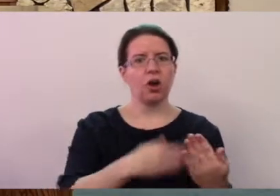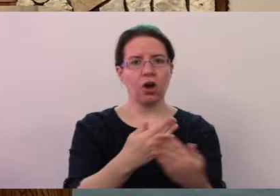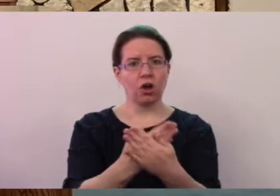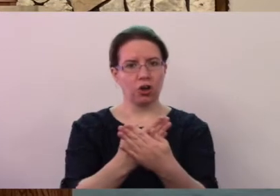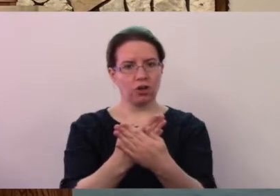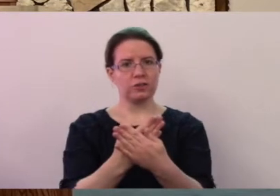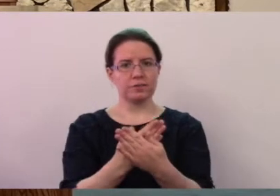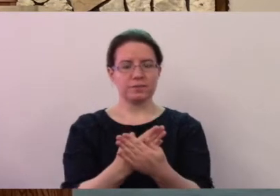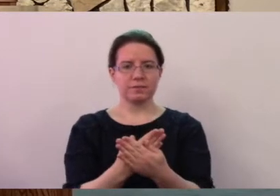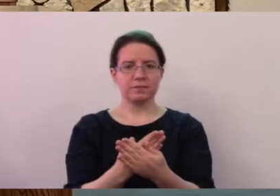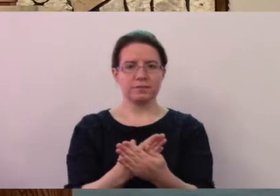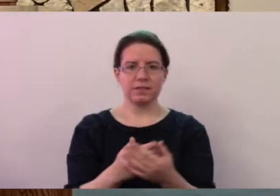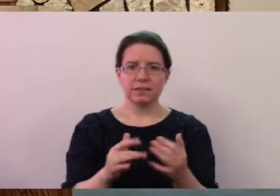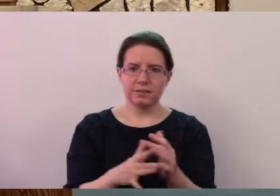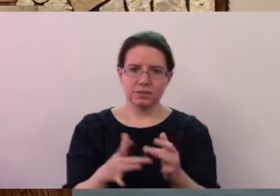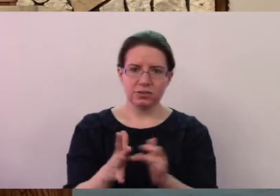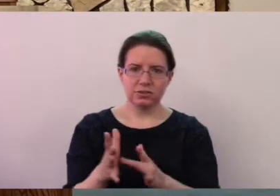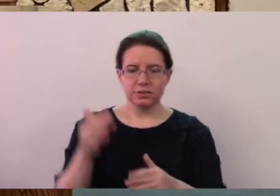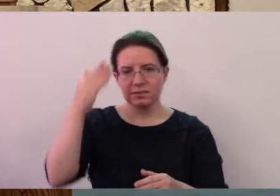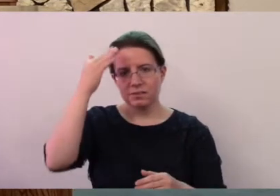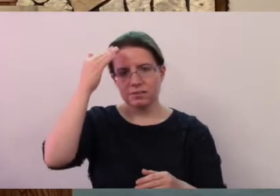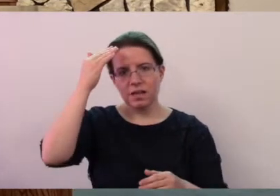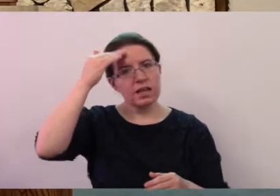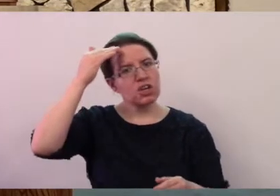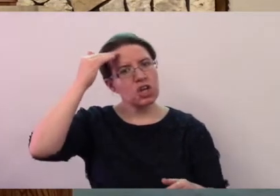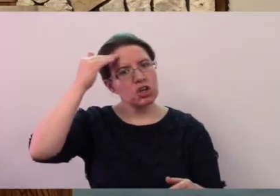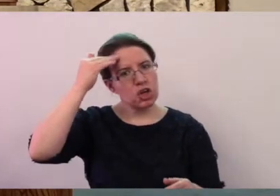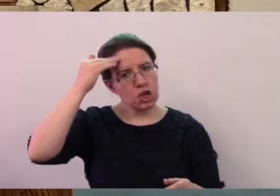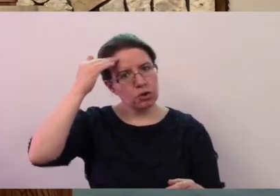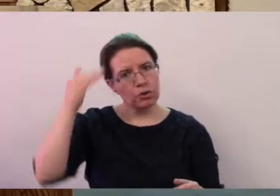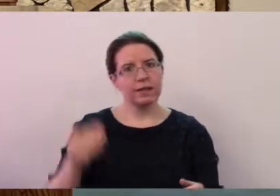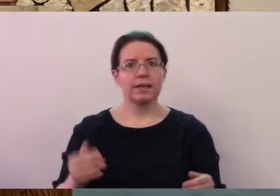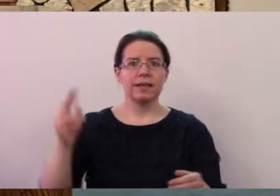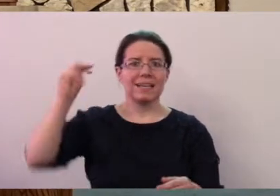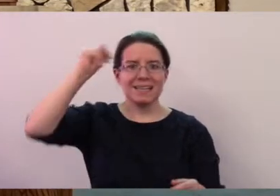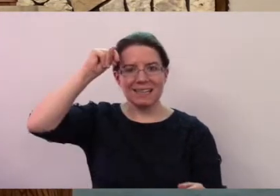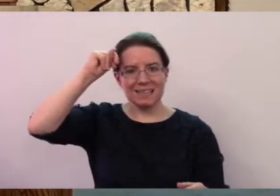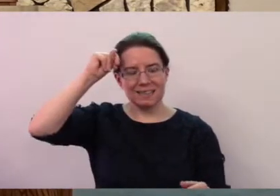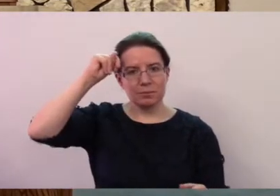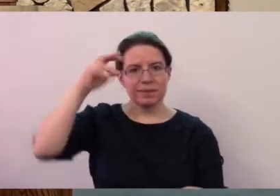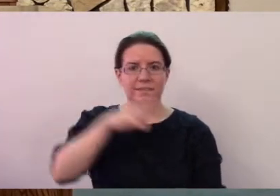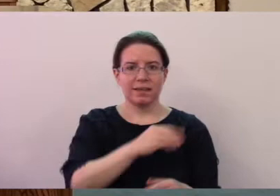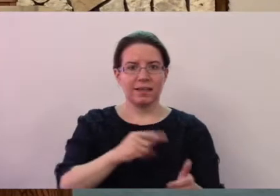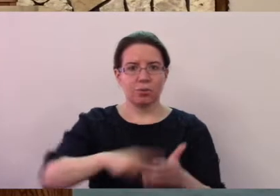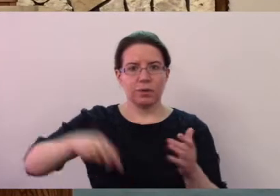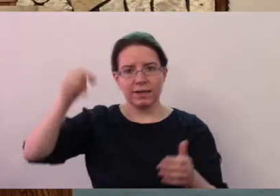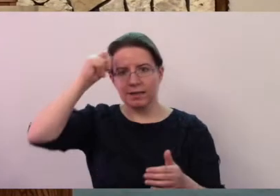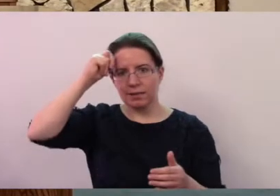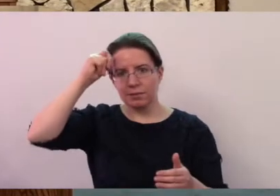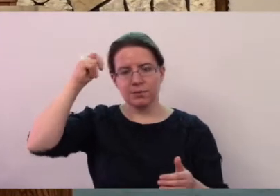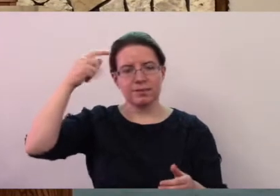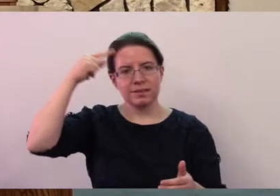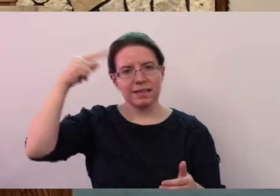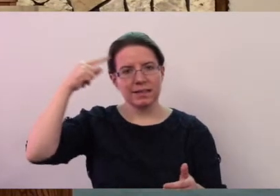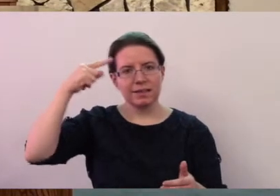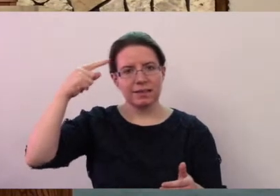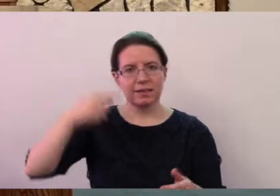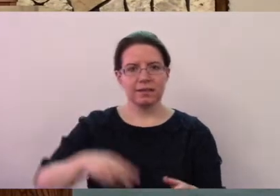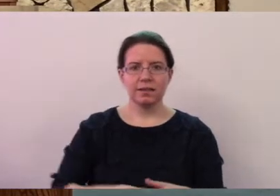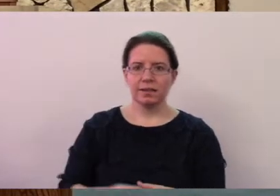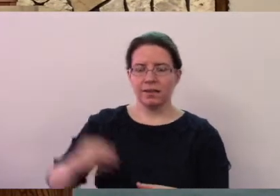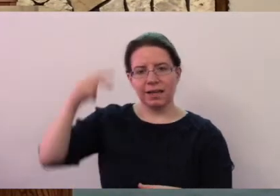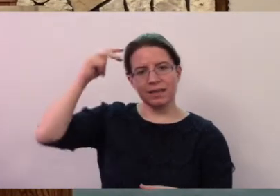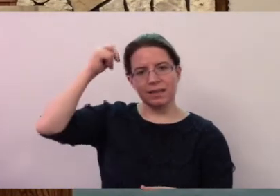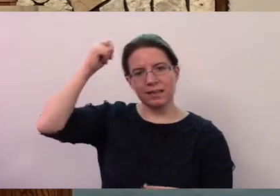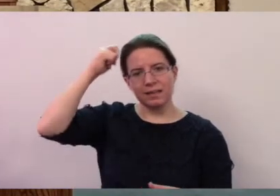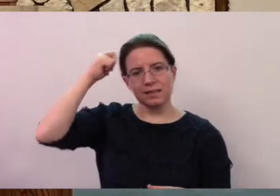is omniscient. He knew who Nicodemus was and he knew what was in Nicodemus's heart. And Nicodemus had heard of